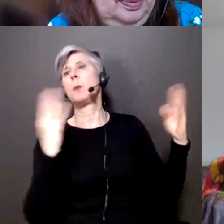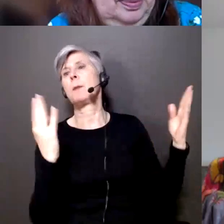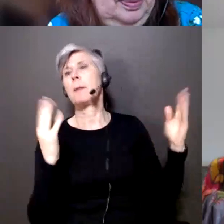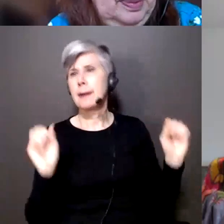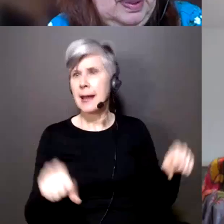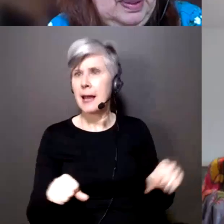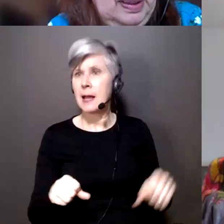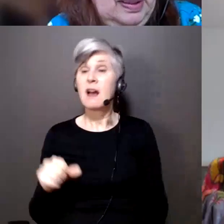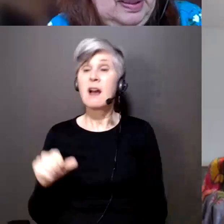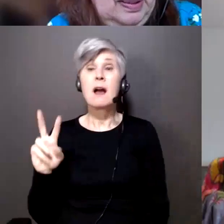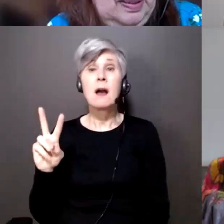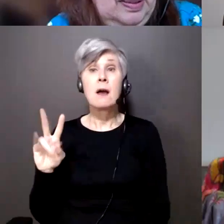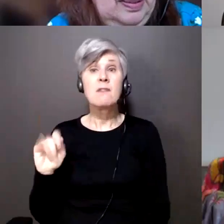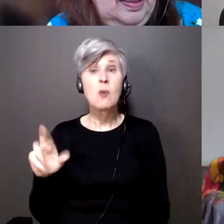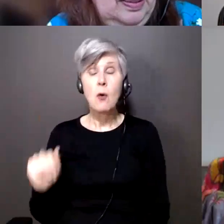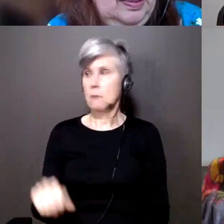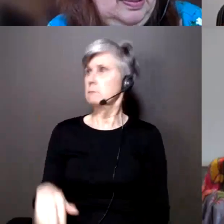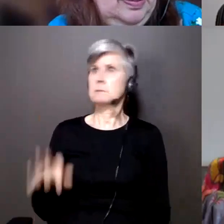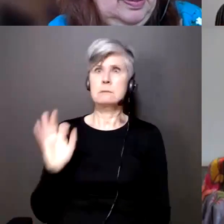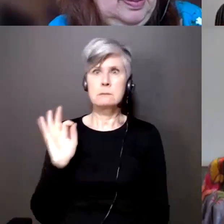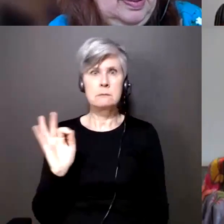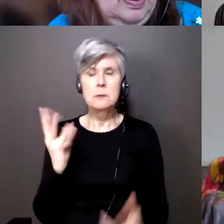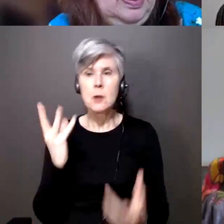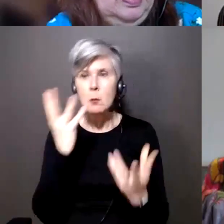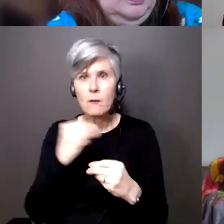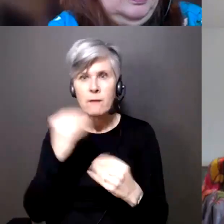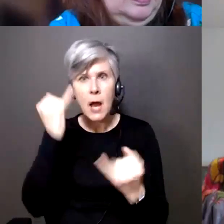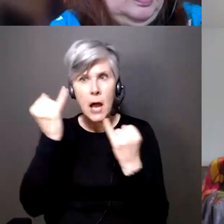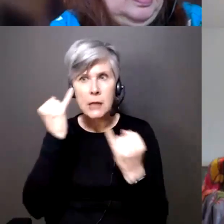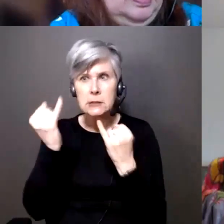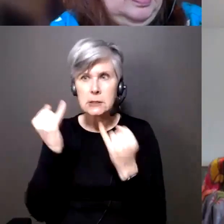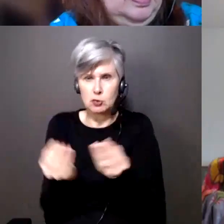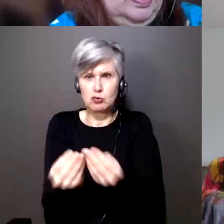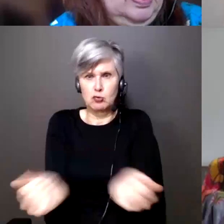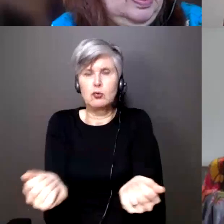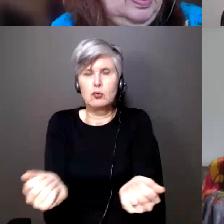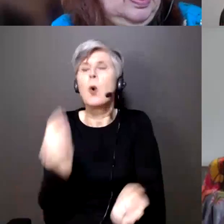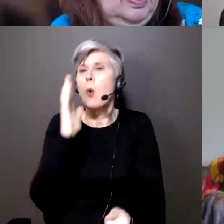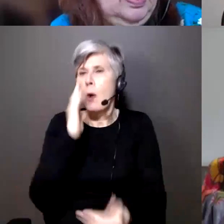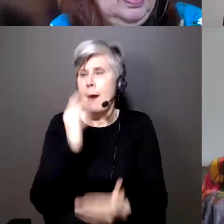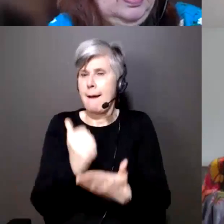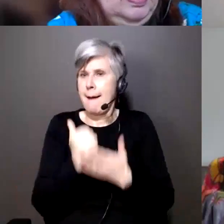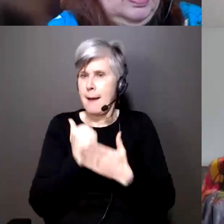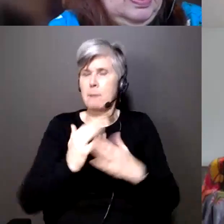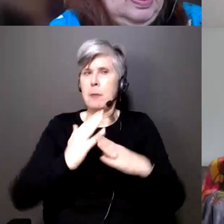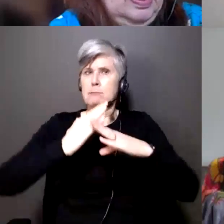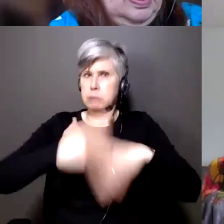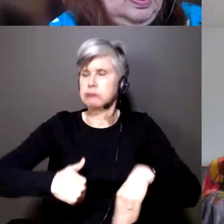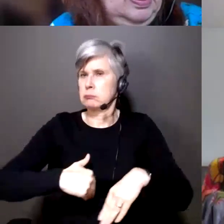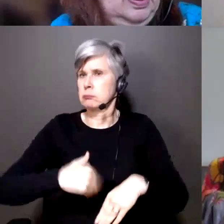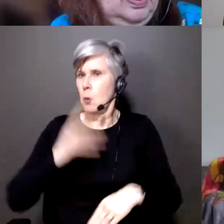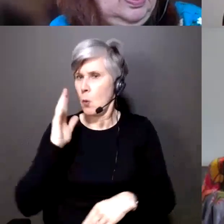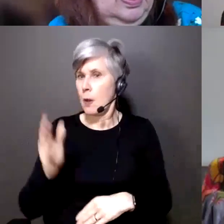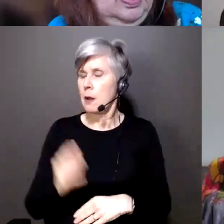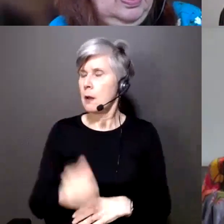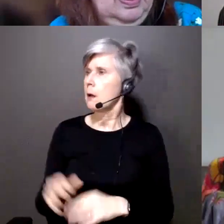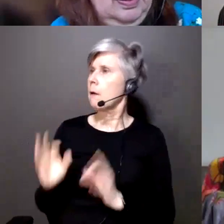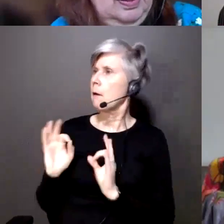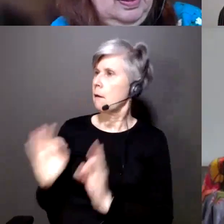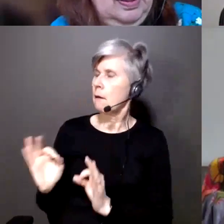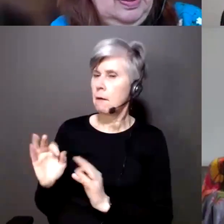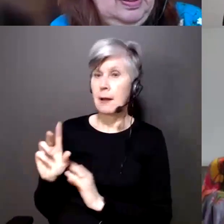these solutions sound really great, and I think they'll eliminate some of the barriers that I'm facing. I agree, Marlene. Thank you for these